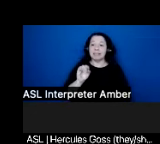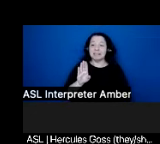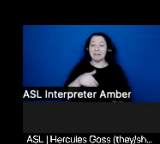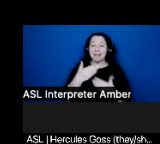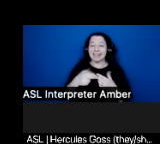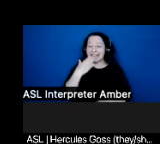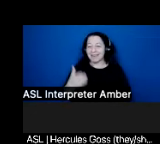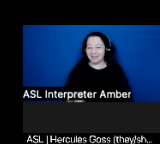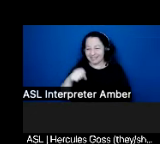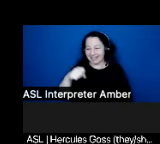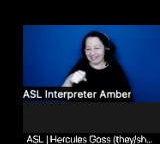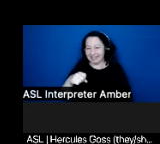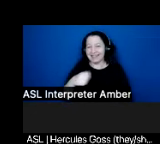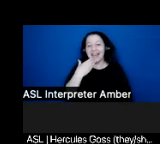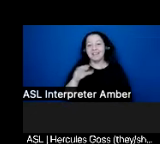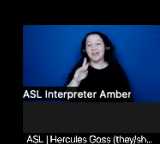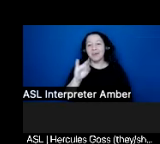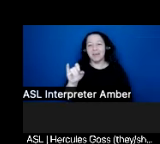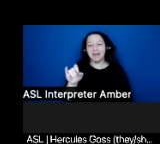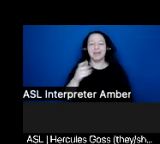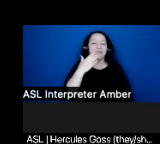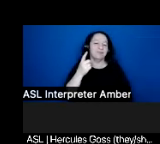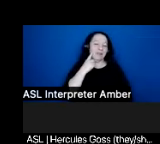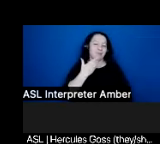Yes, thank you, Becky, for your comments.